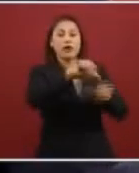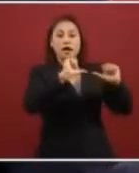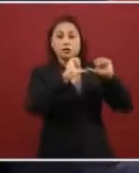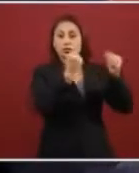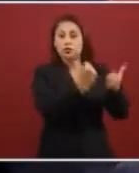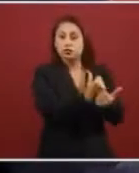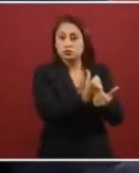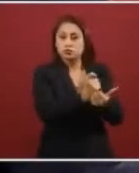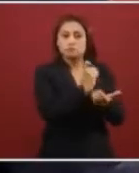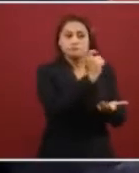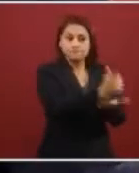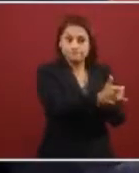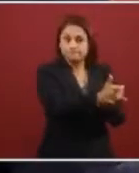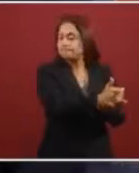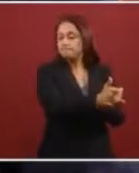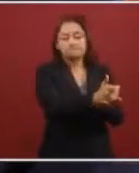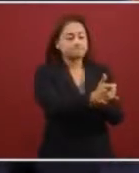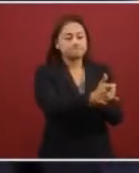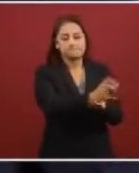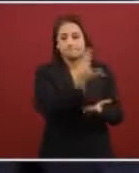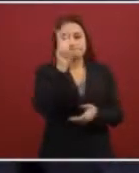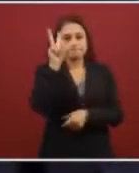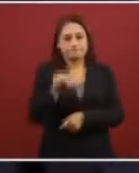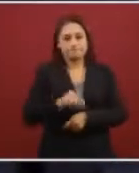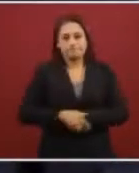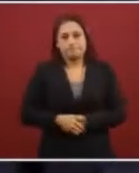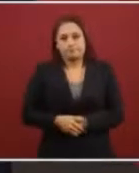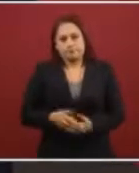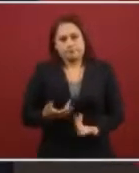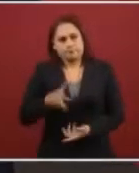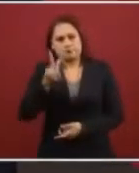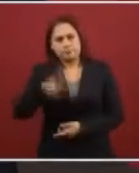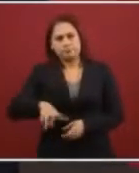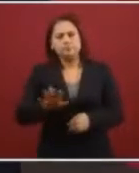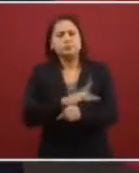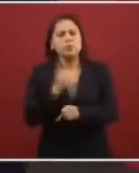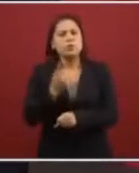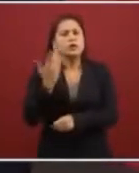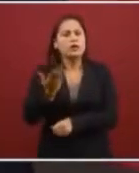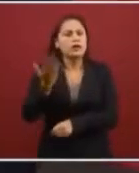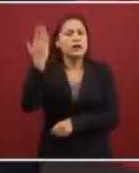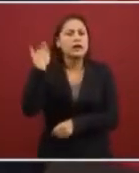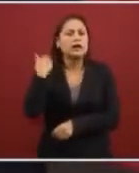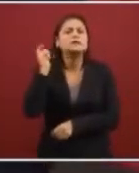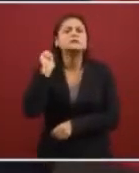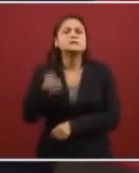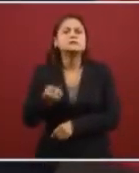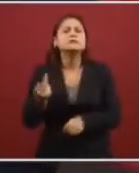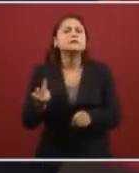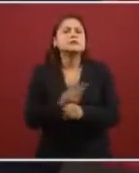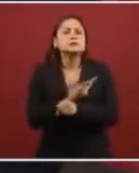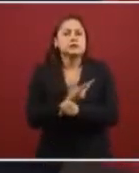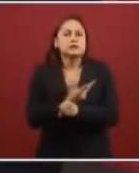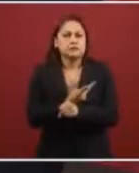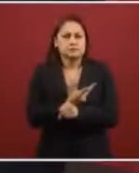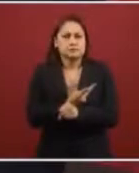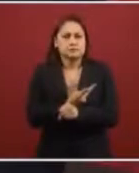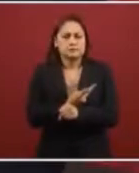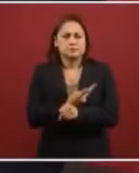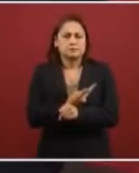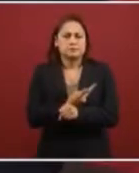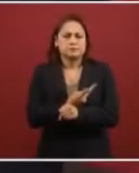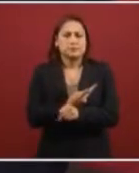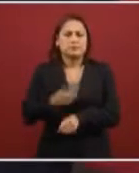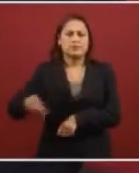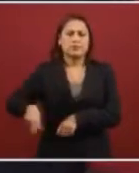organizations. Es que era el colmo. Because that was se entregaban the, recursos the worst.